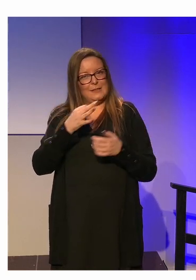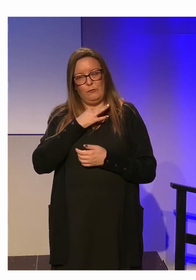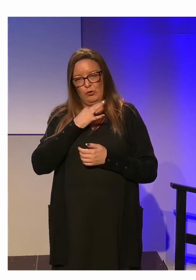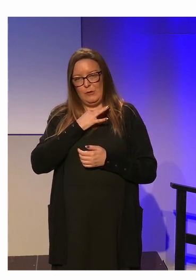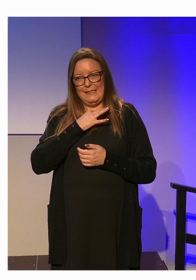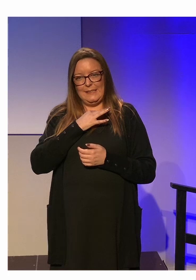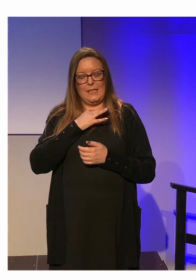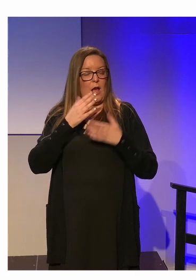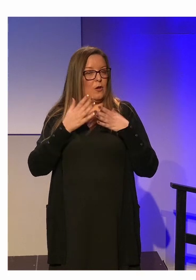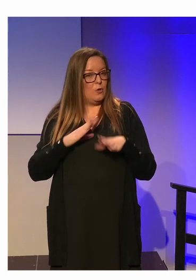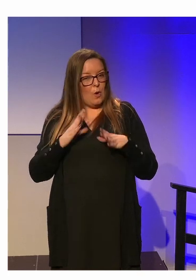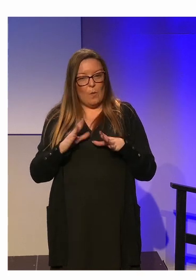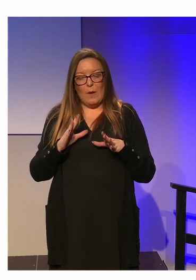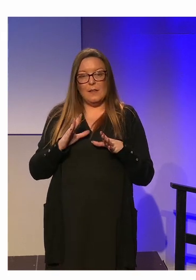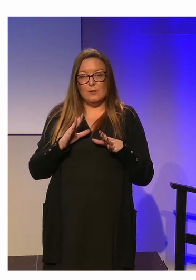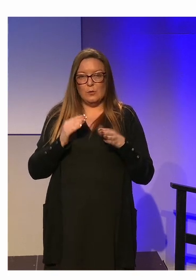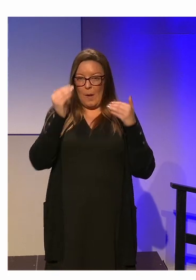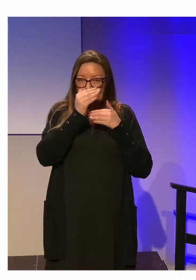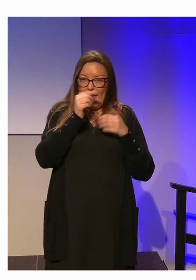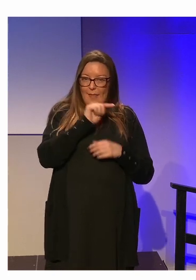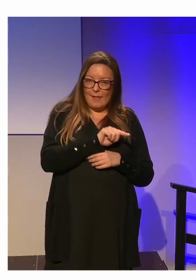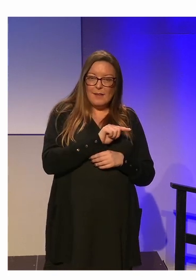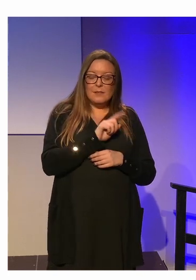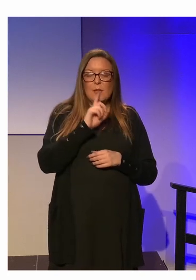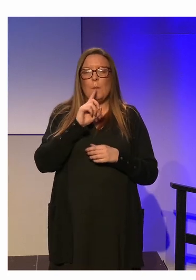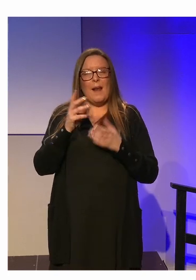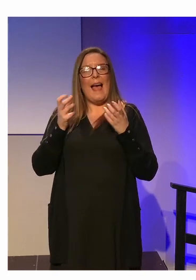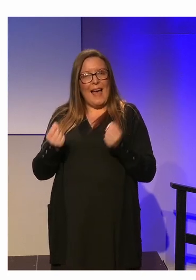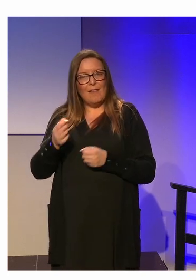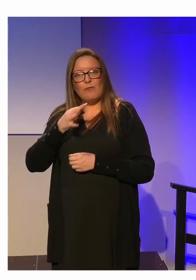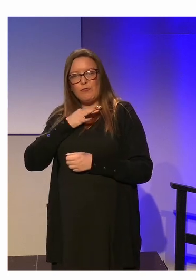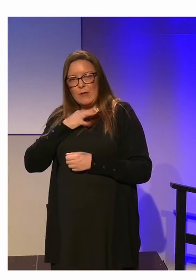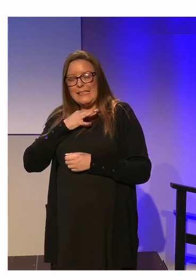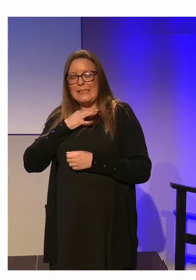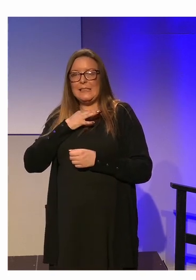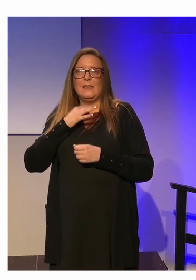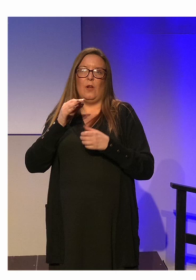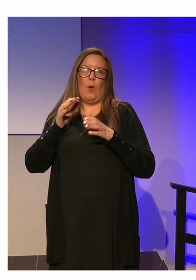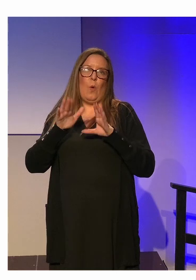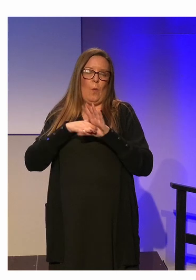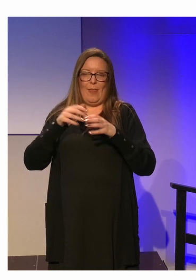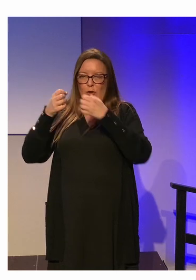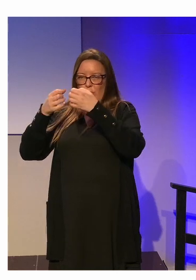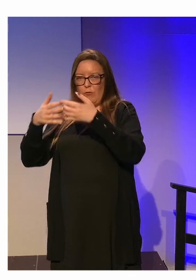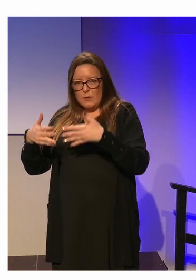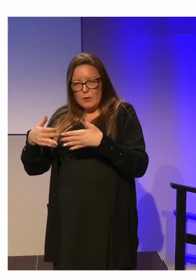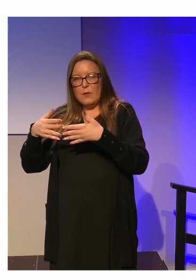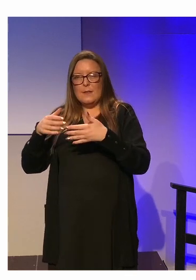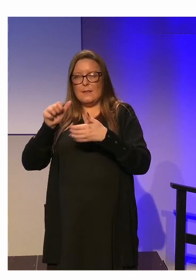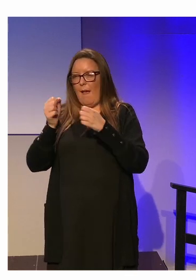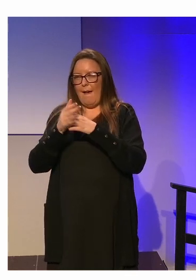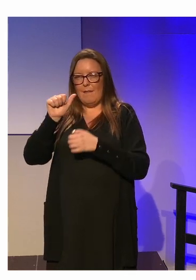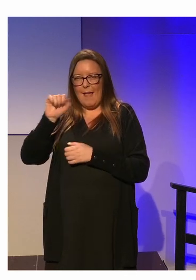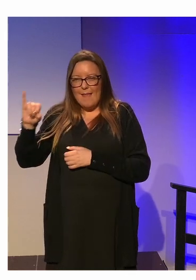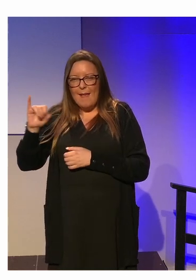want to underestimate those. There's risks with the design of the algorithm. It could keep students out. There's student